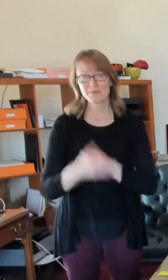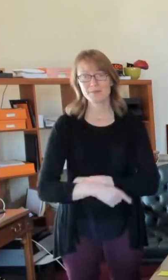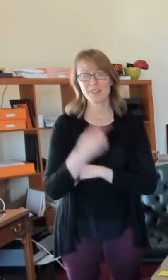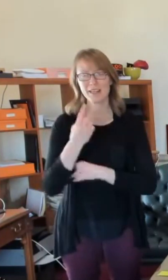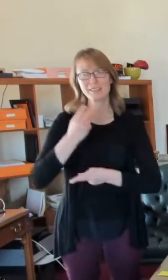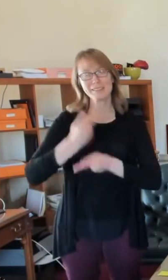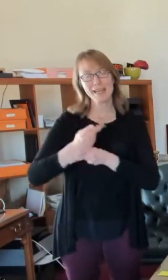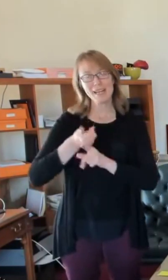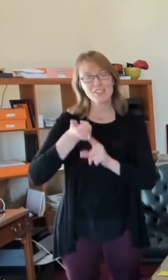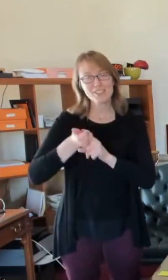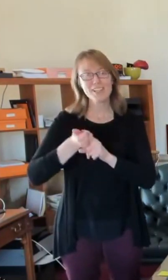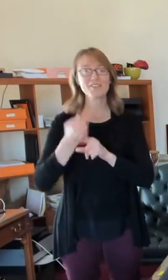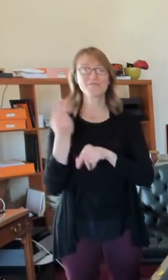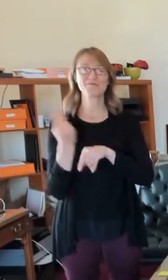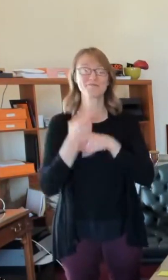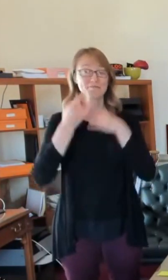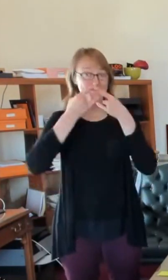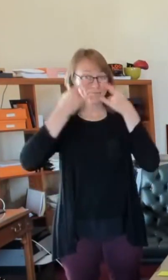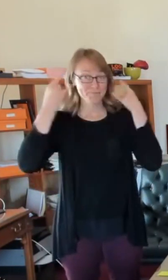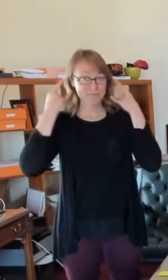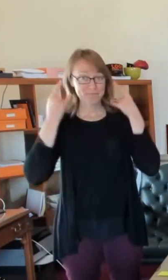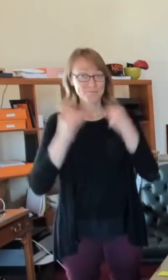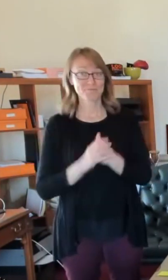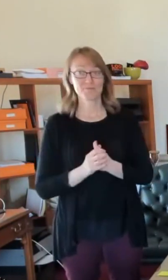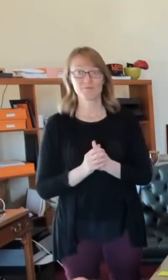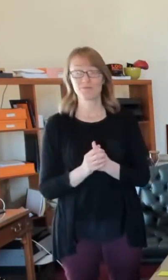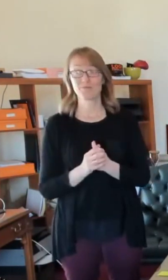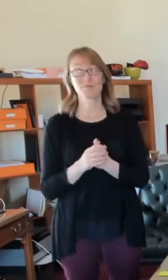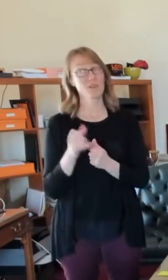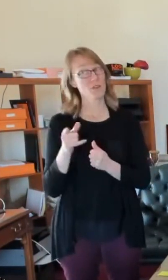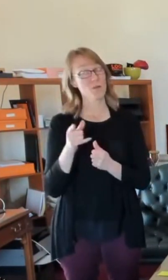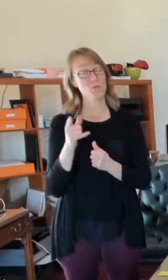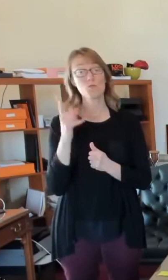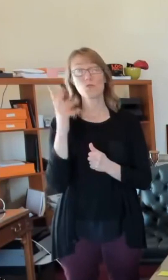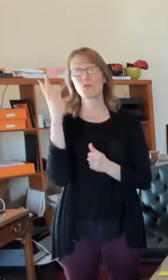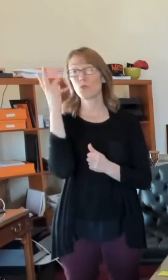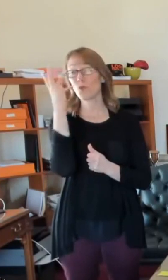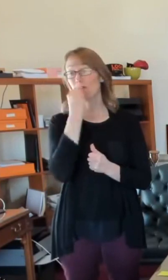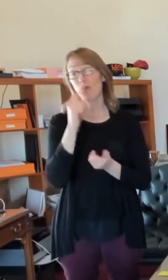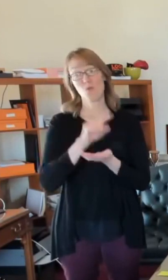Take care, wear your masks, and we're getting ready to have a beautiful week of weather.